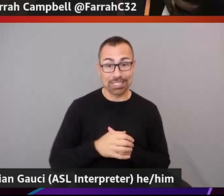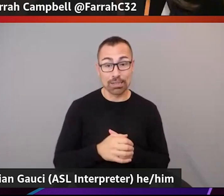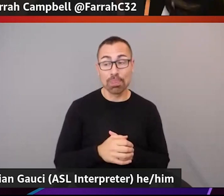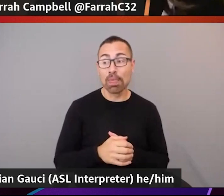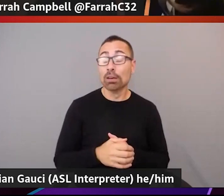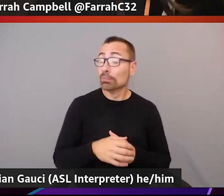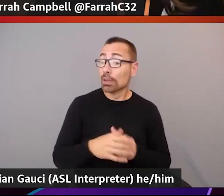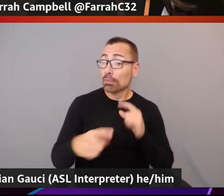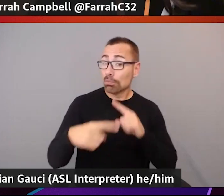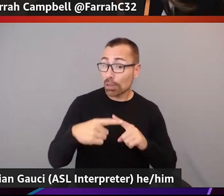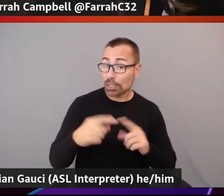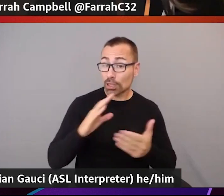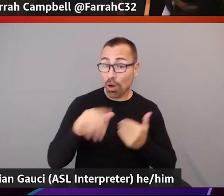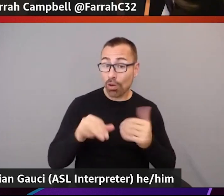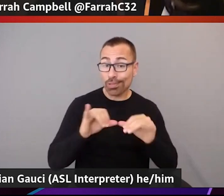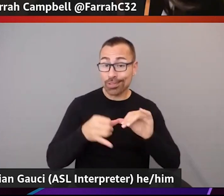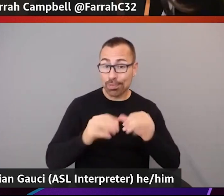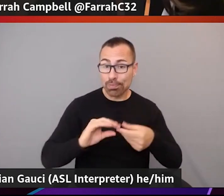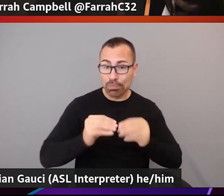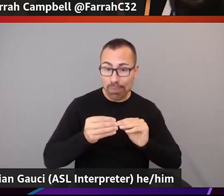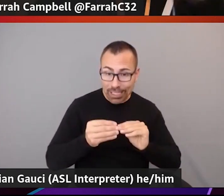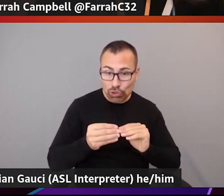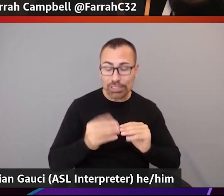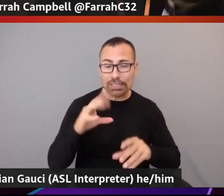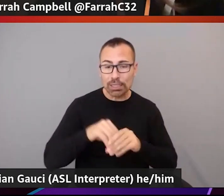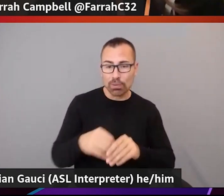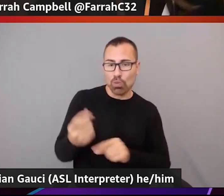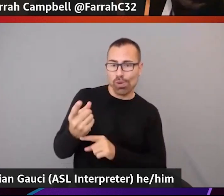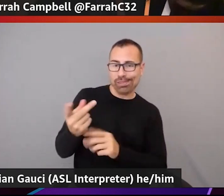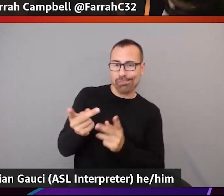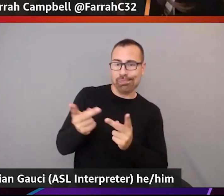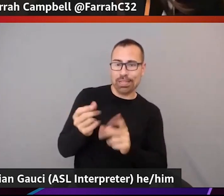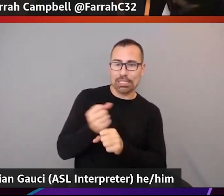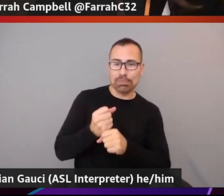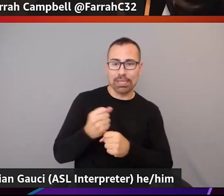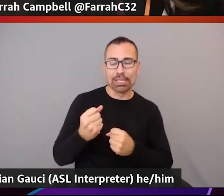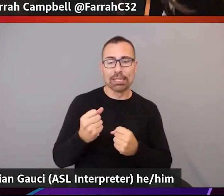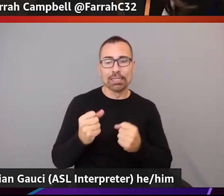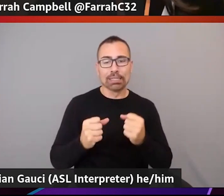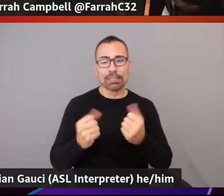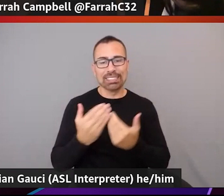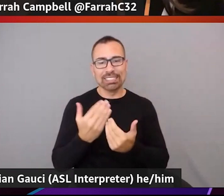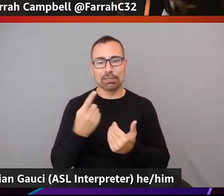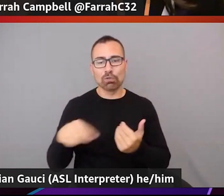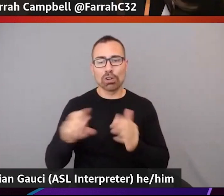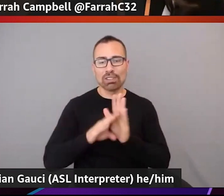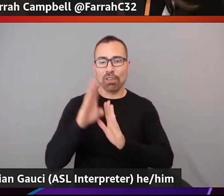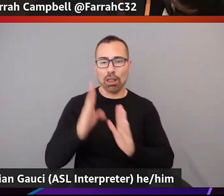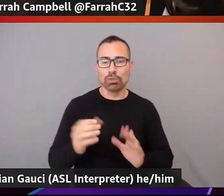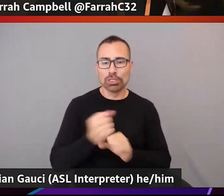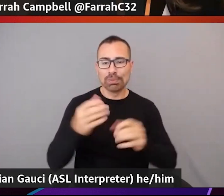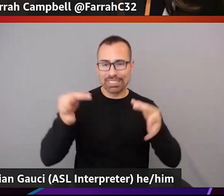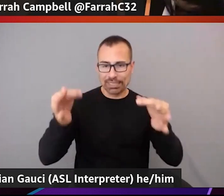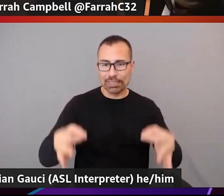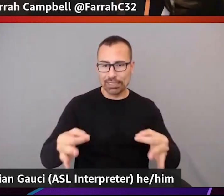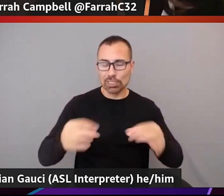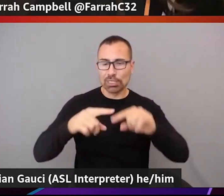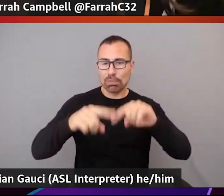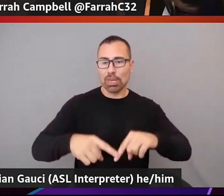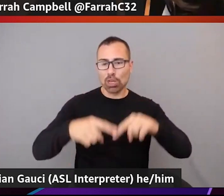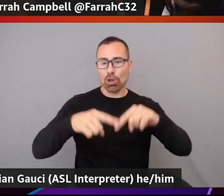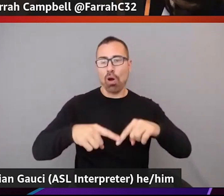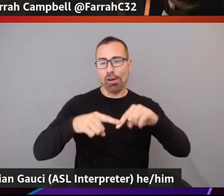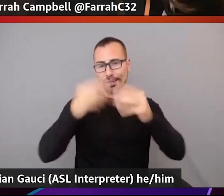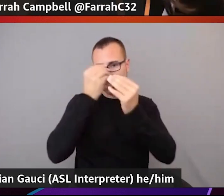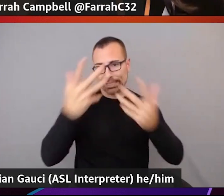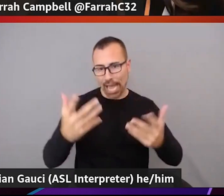of those metrics into one place to make it easier for developers to make, informed decisions based on data, on cold hard data, was definitely